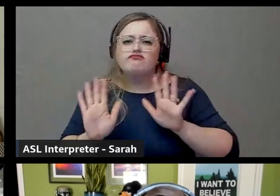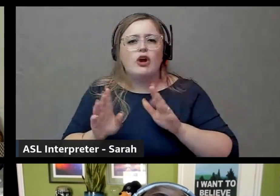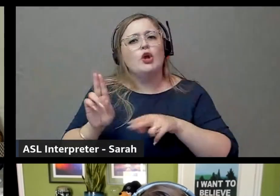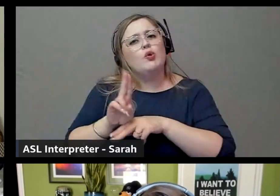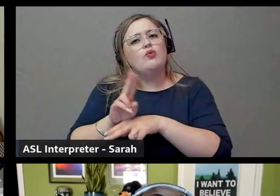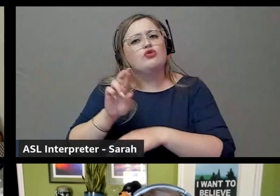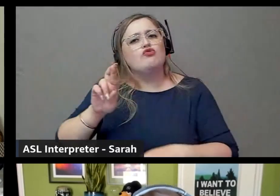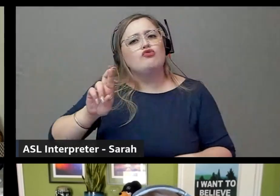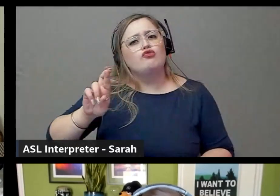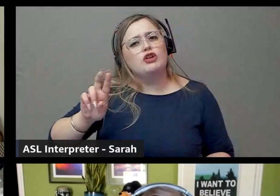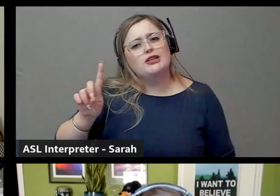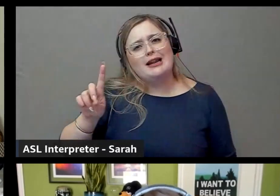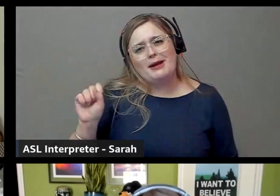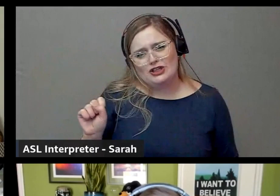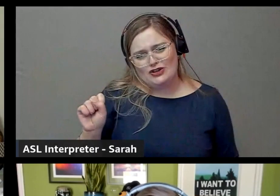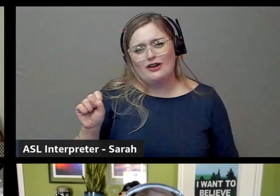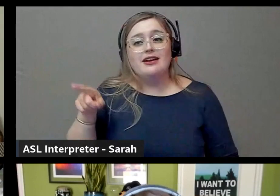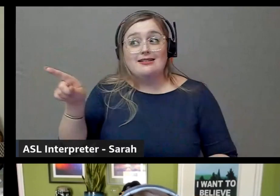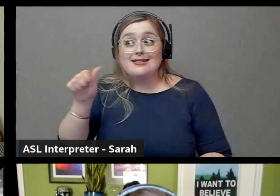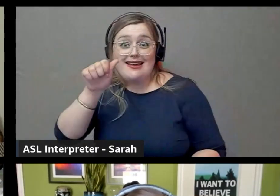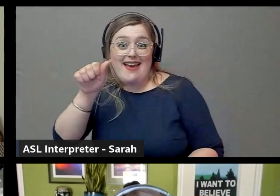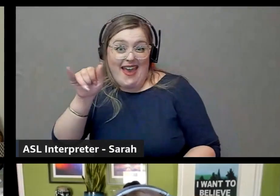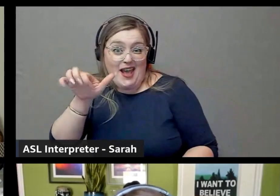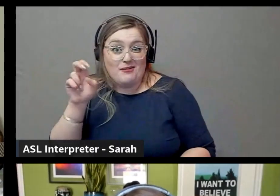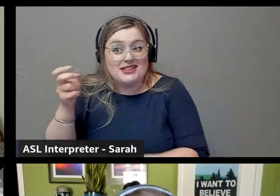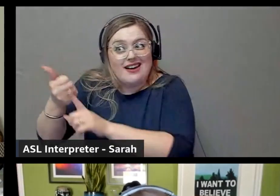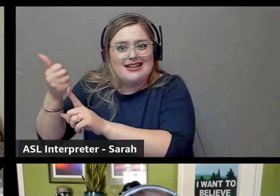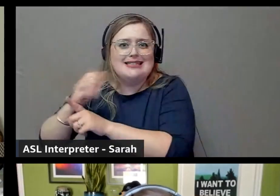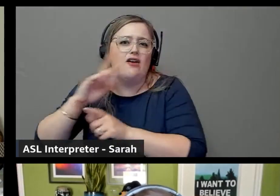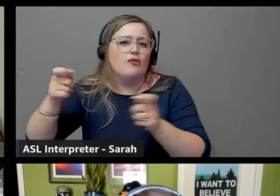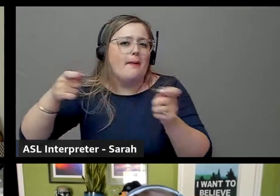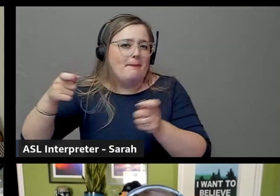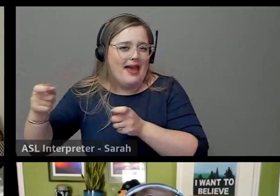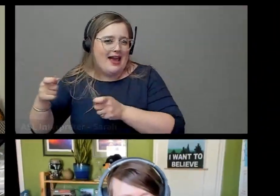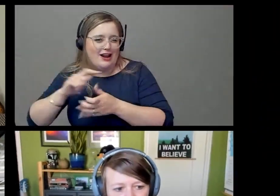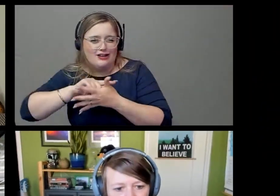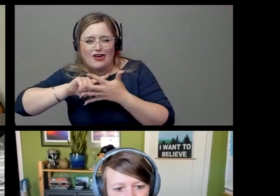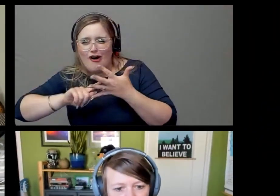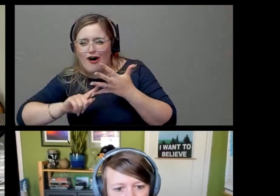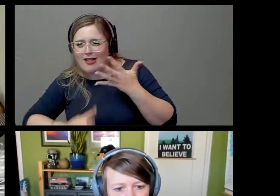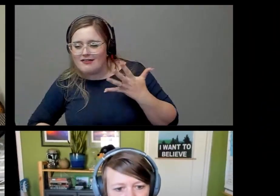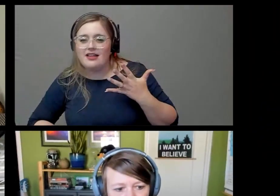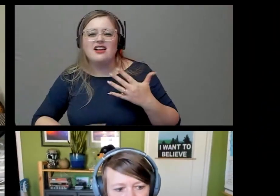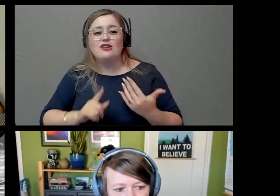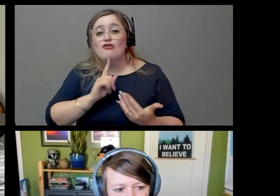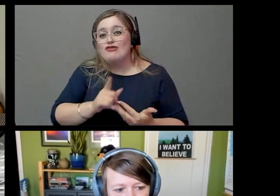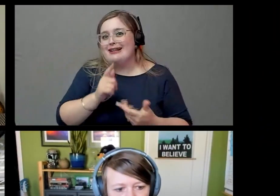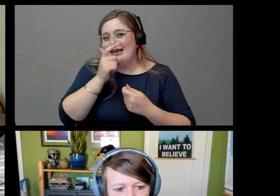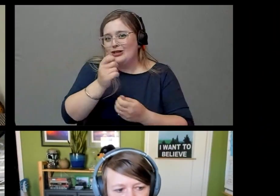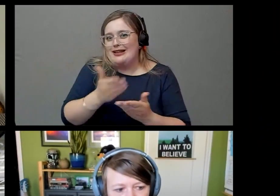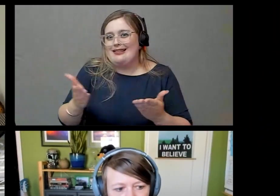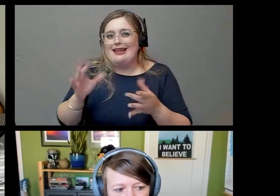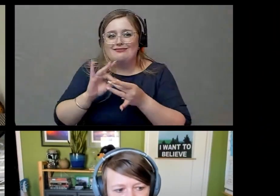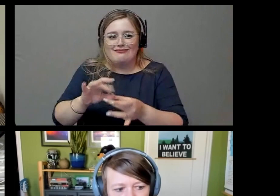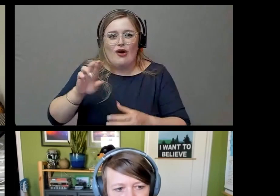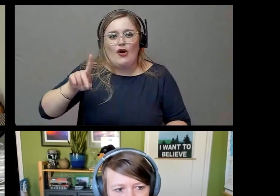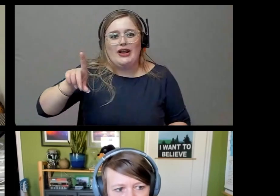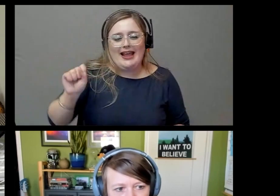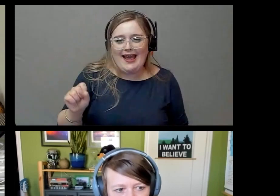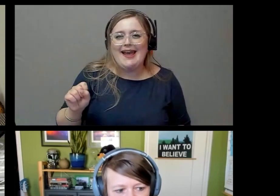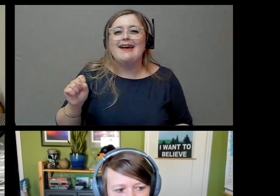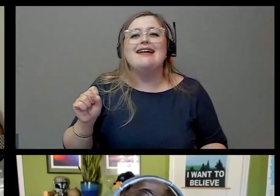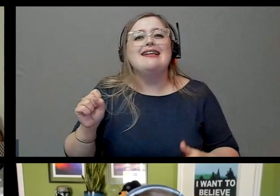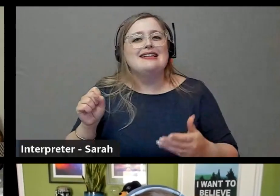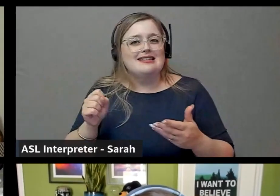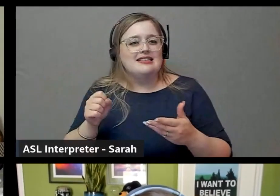from Amazon, which will manage all those things. And of course, there's a whole bunch of other really interesting things about RDS that just make it easier to pop in your